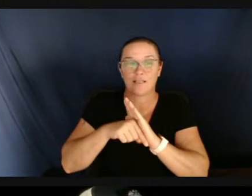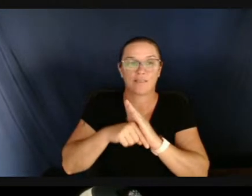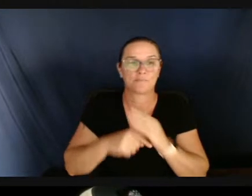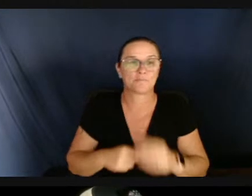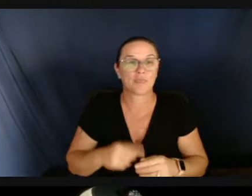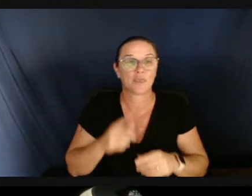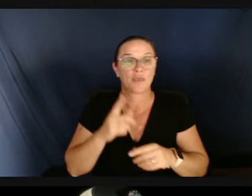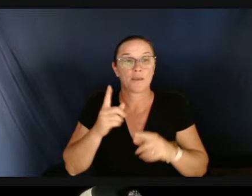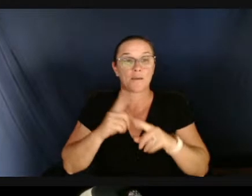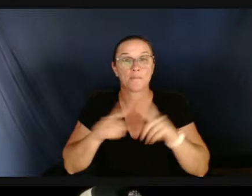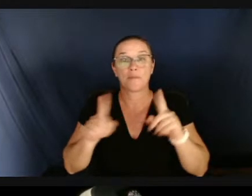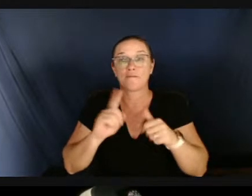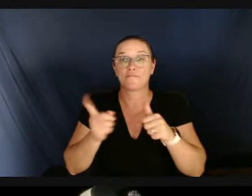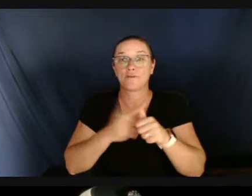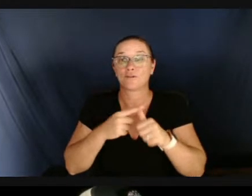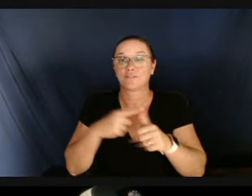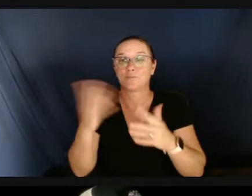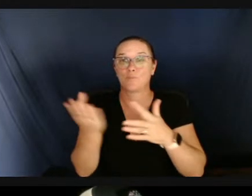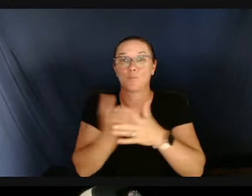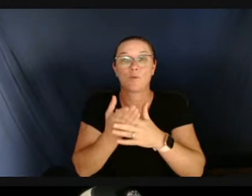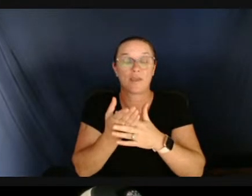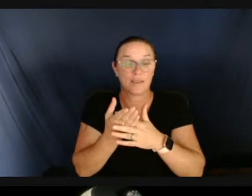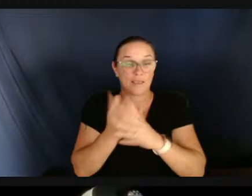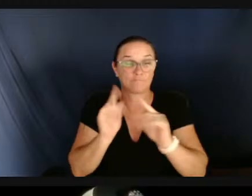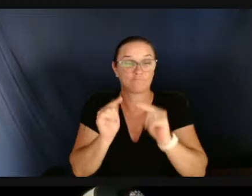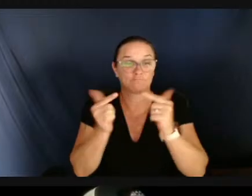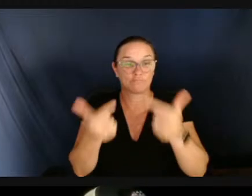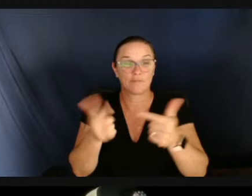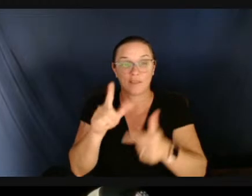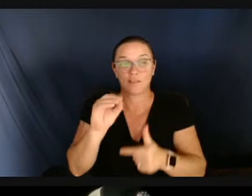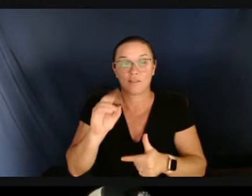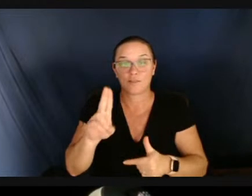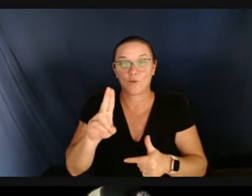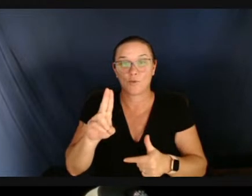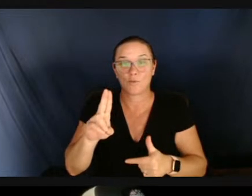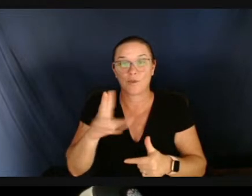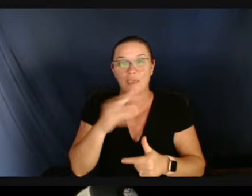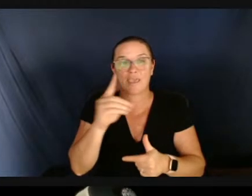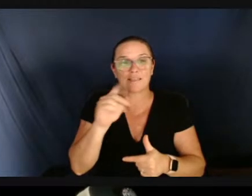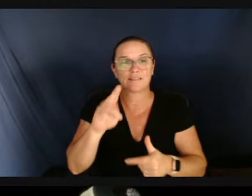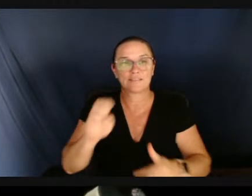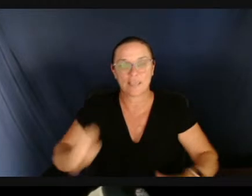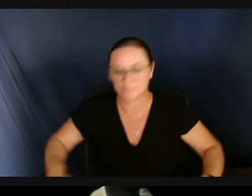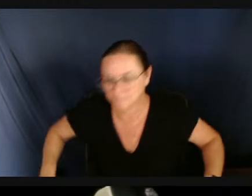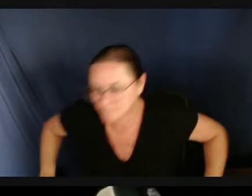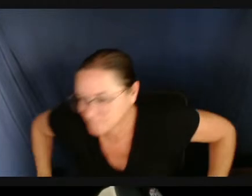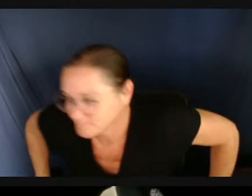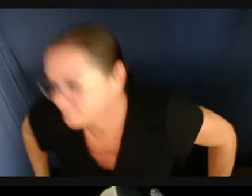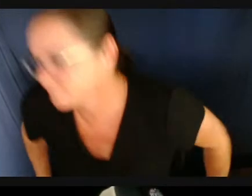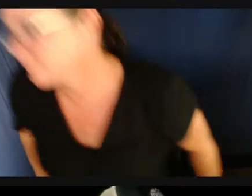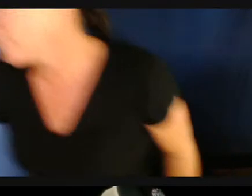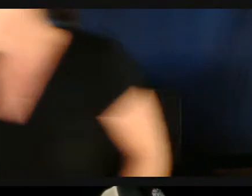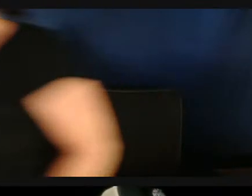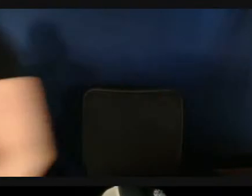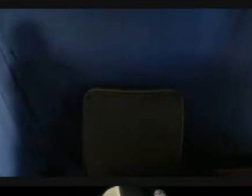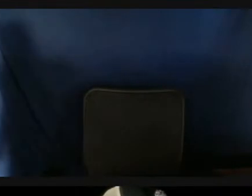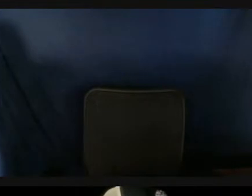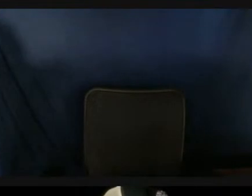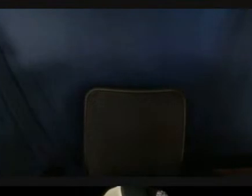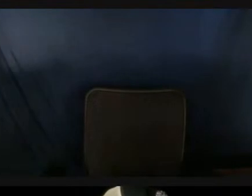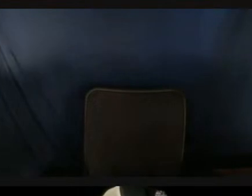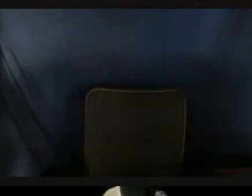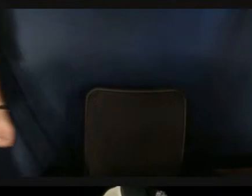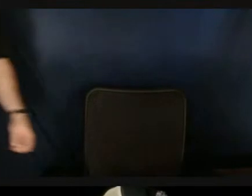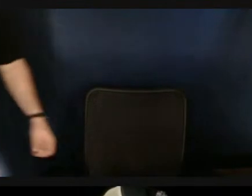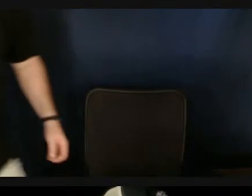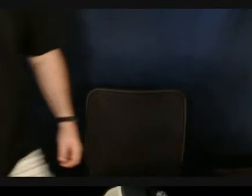But first, we'll take a break and pass it to Lou and Dayton for our community corner. All right. Well, thank you, Phil. We'll go ahead and